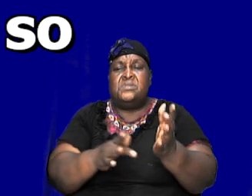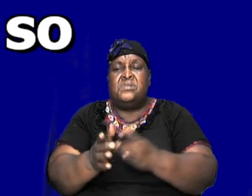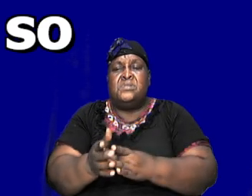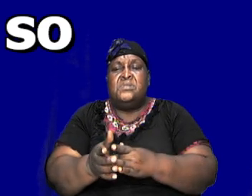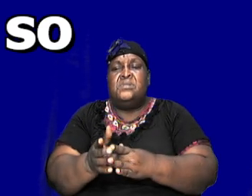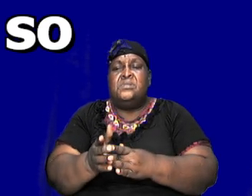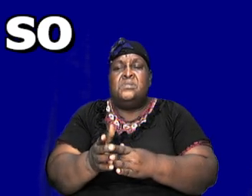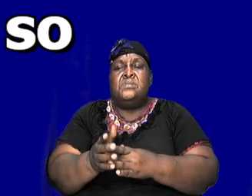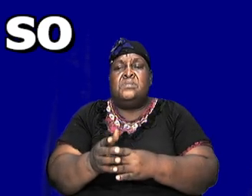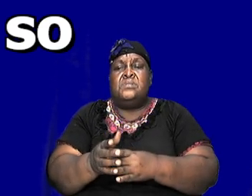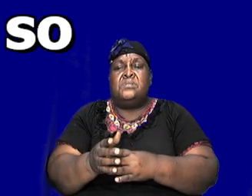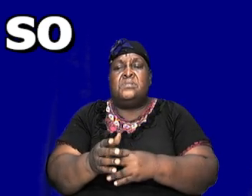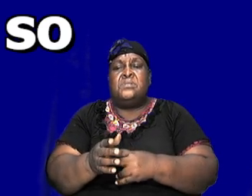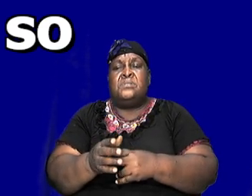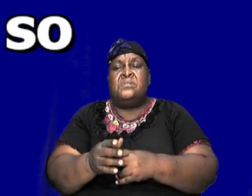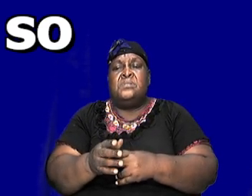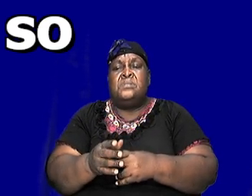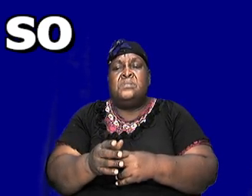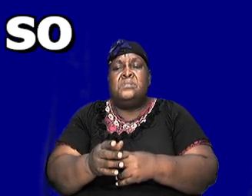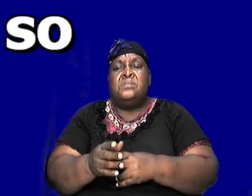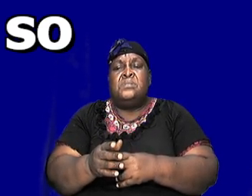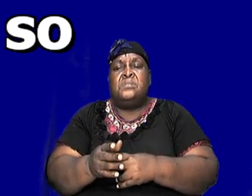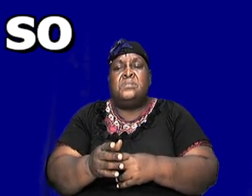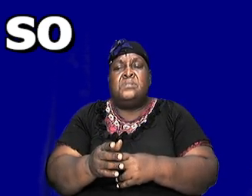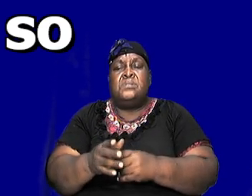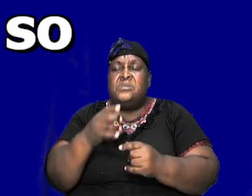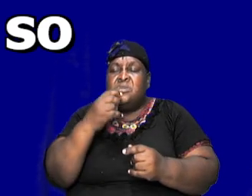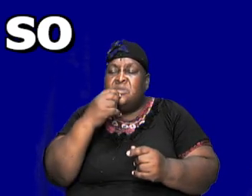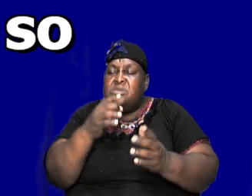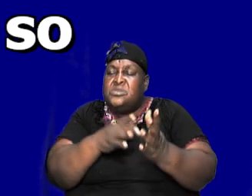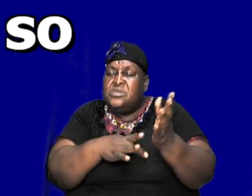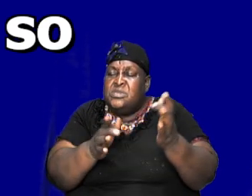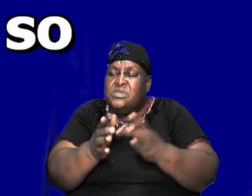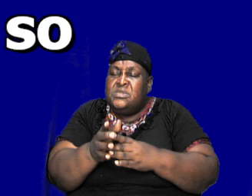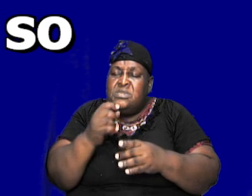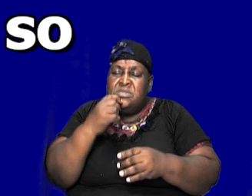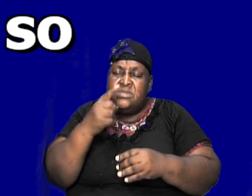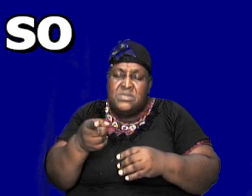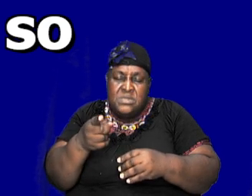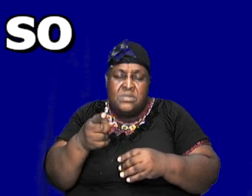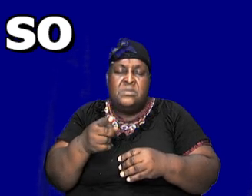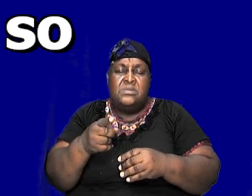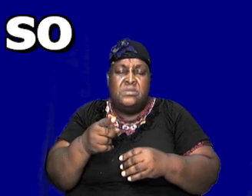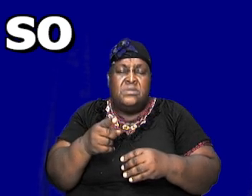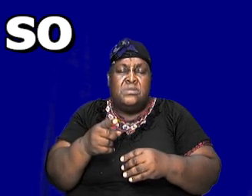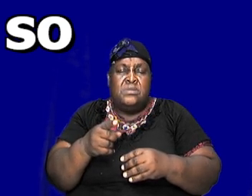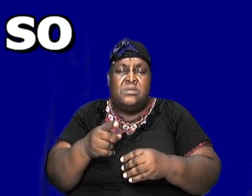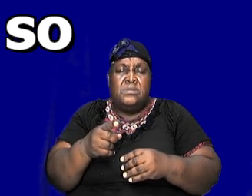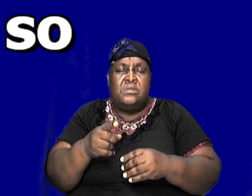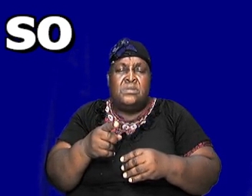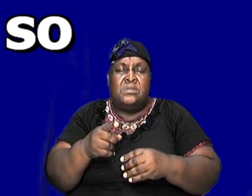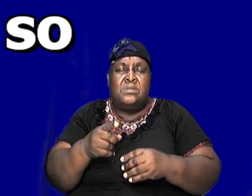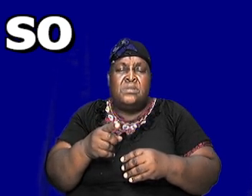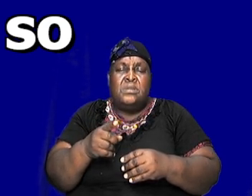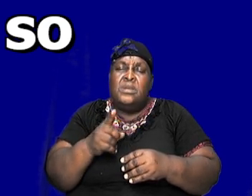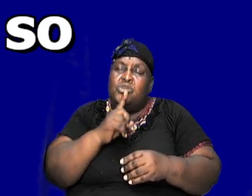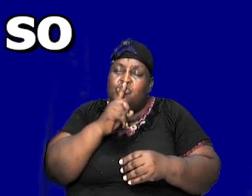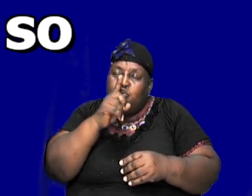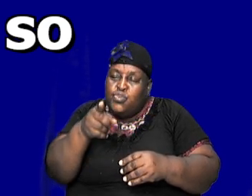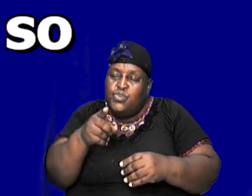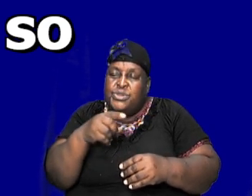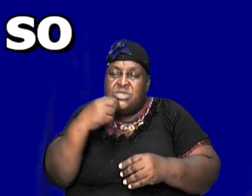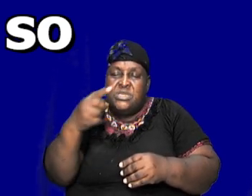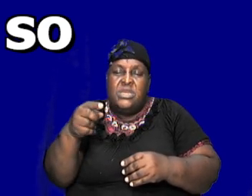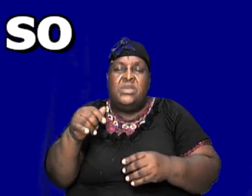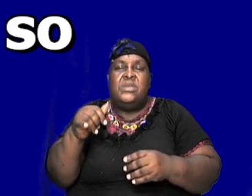making an emphatic claim that he is God. It's an emphatic claim on his